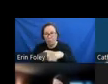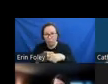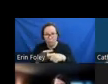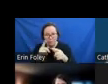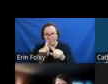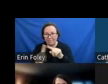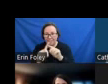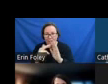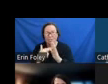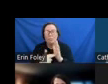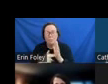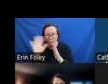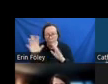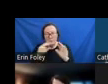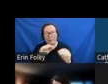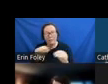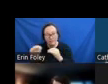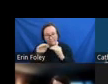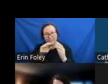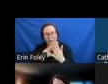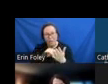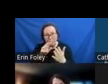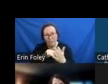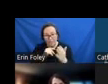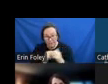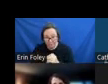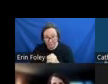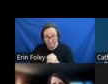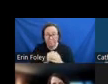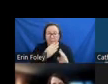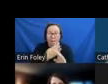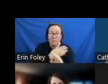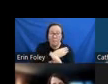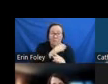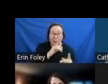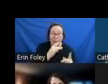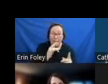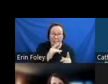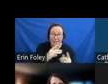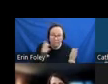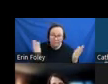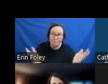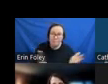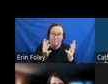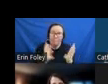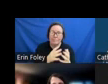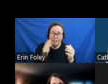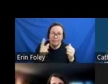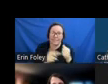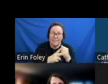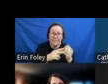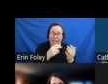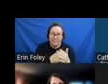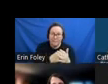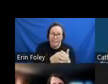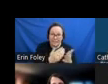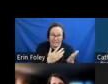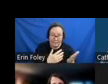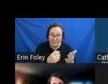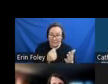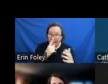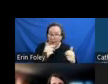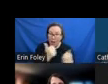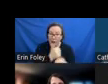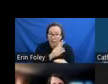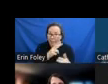Developing assets, ideally before the person is 18, if possible, aka saving money. Never in the person's